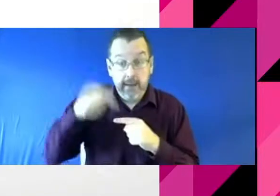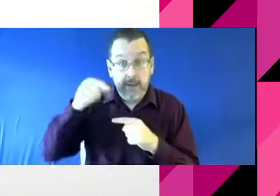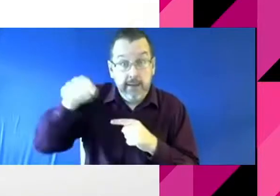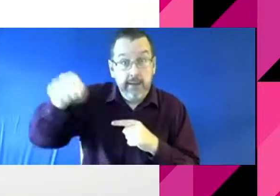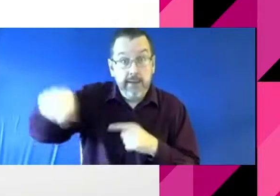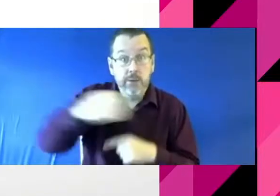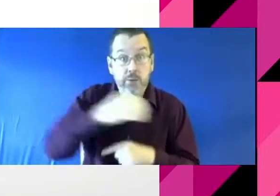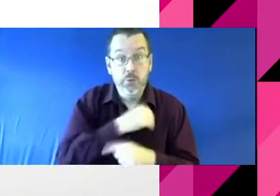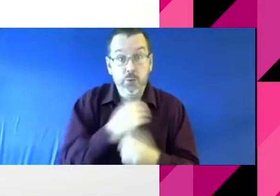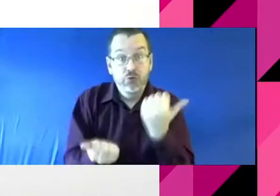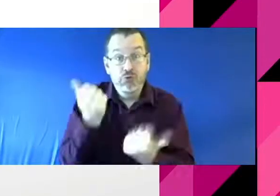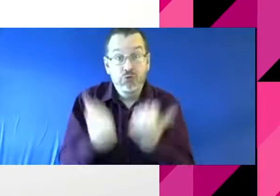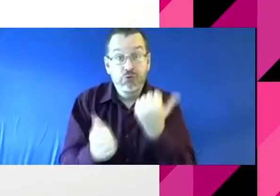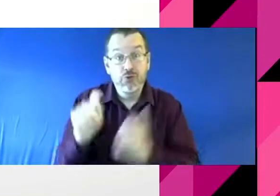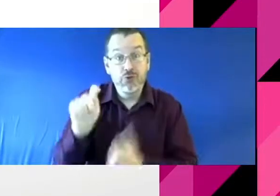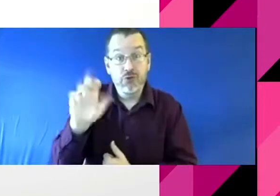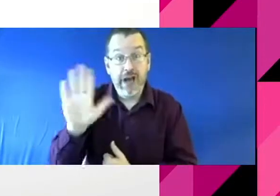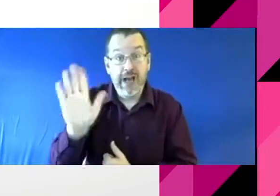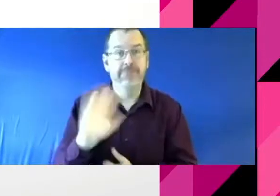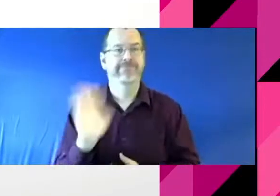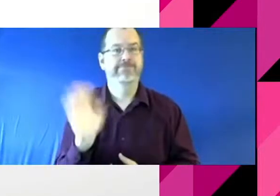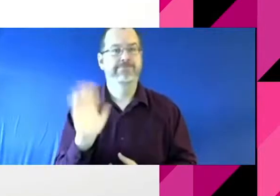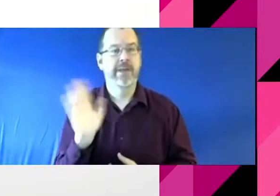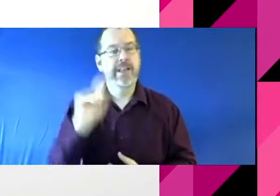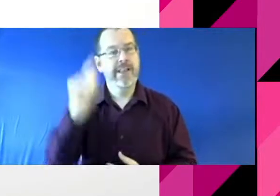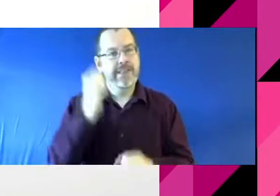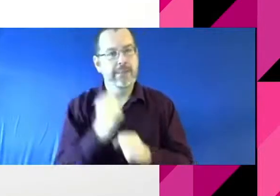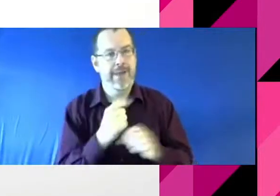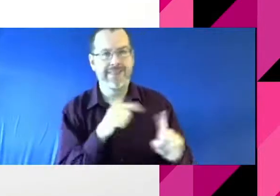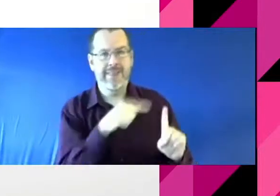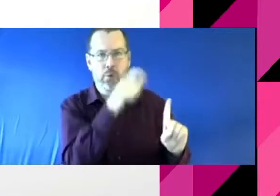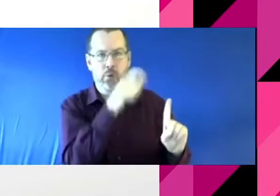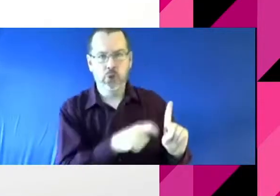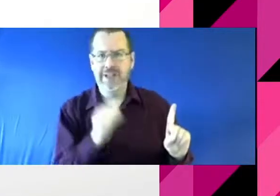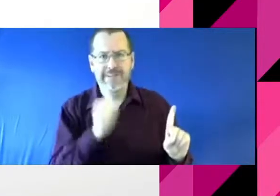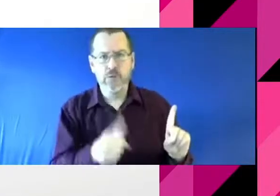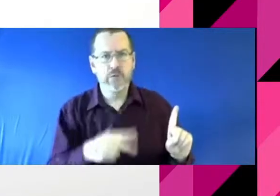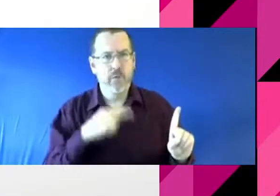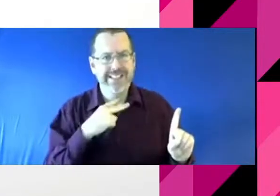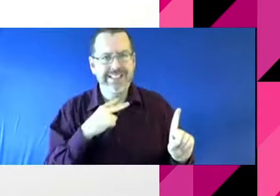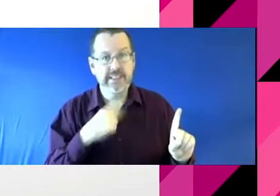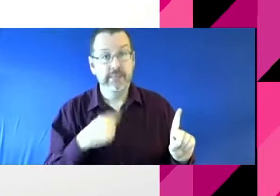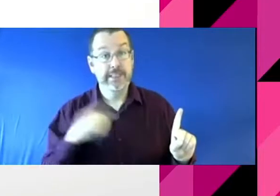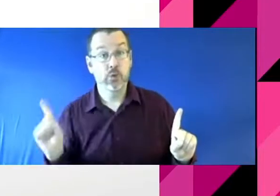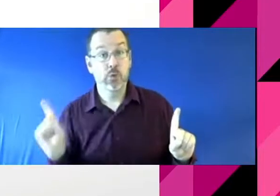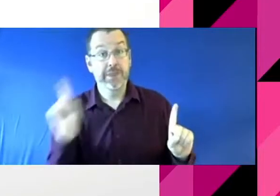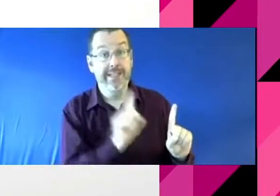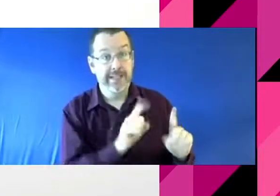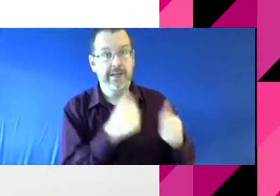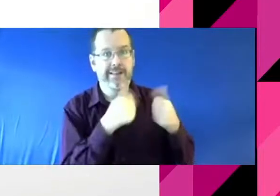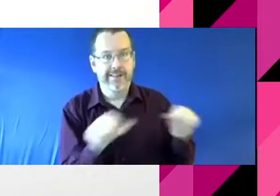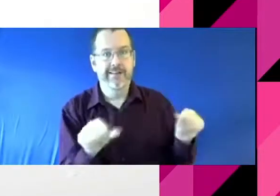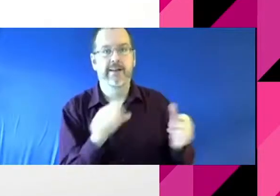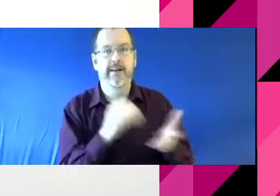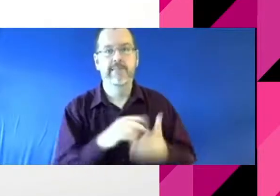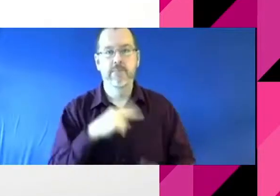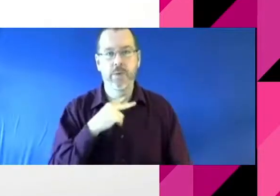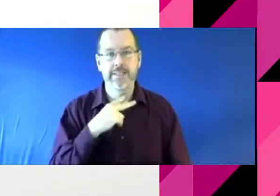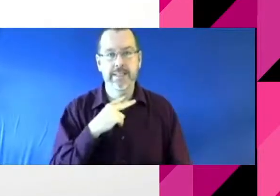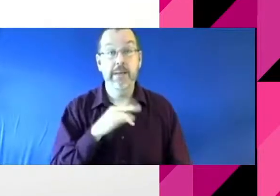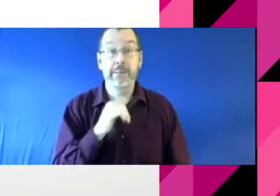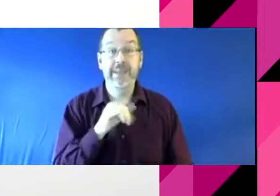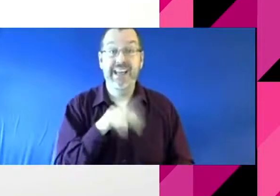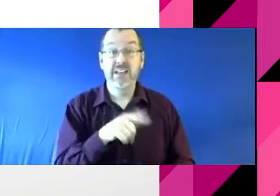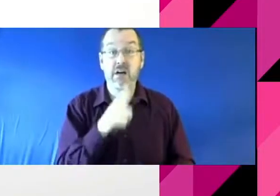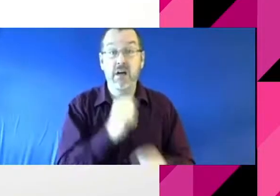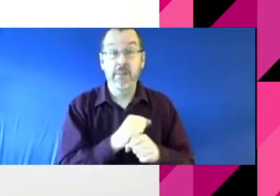as giving a voice to very often a very voiceless person. And it can be even a non-recent sexual abuse